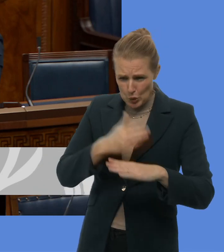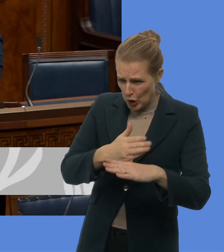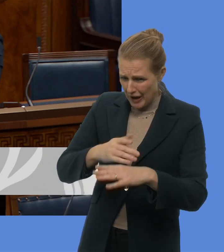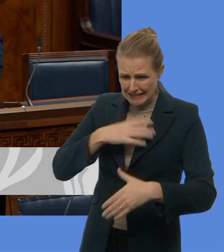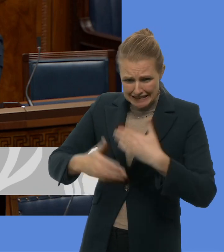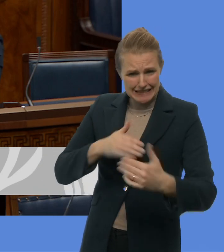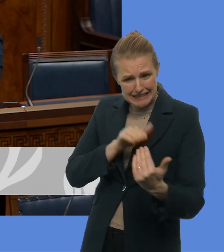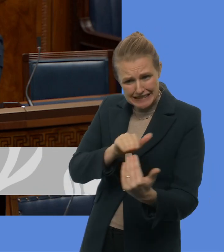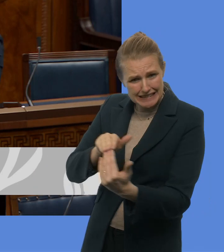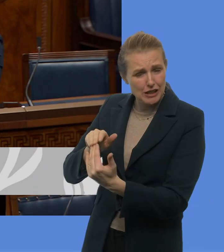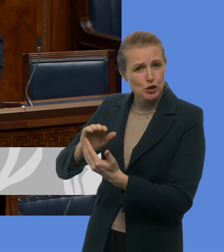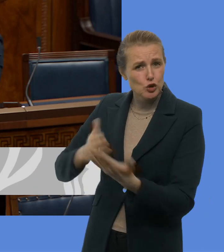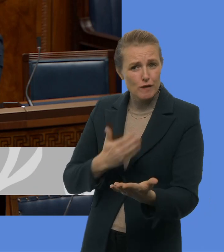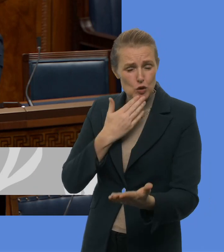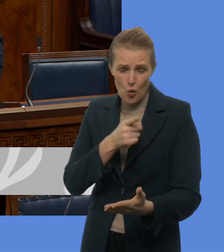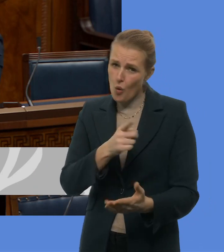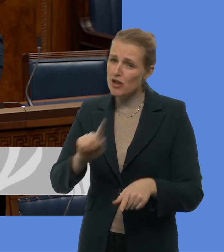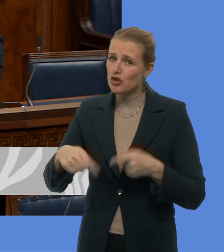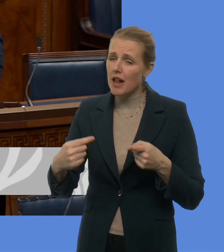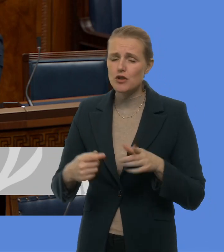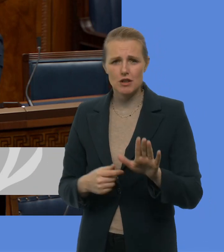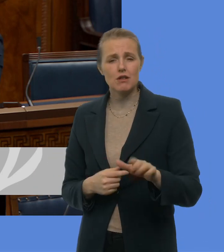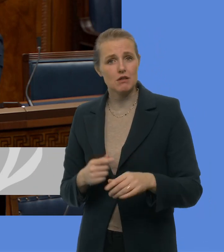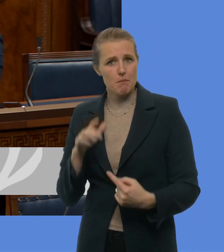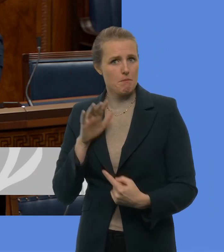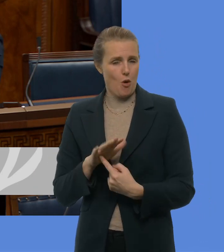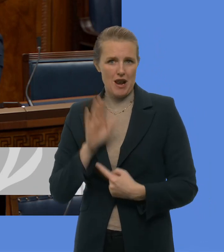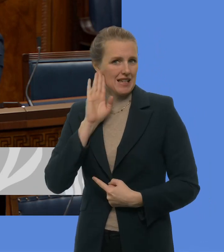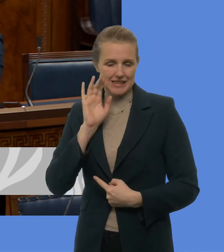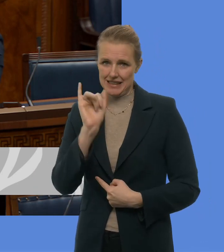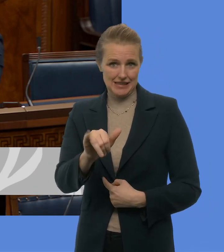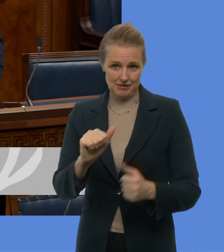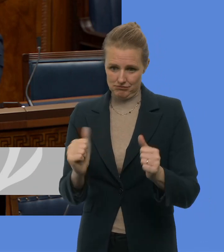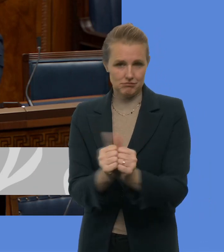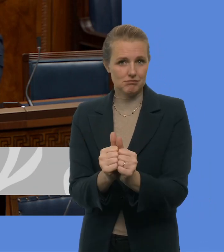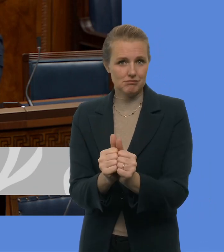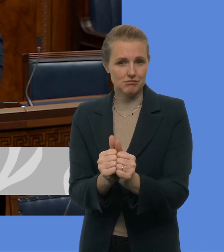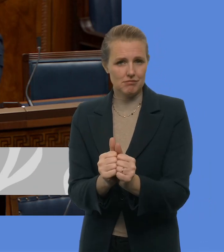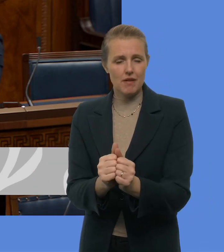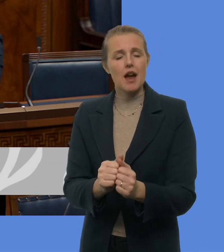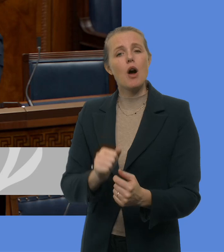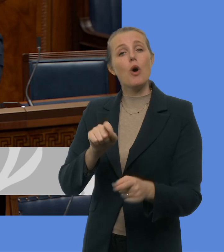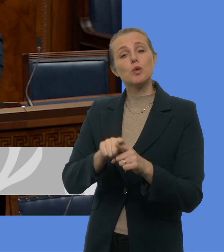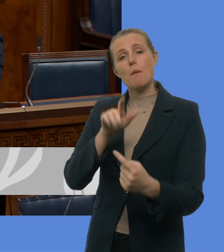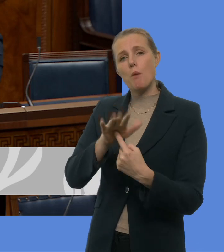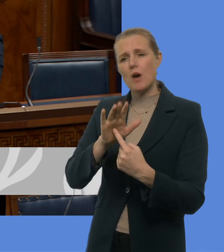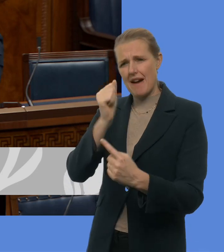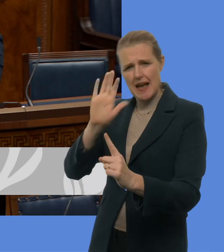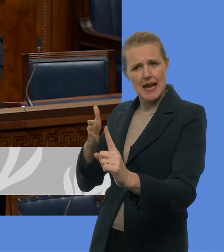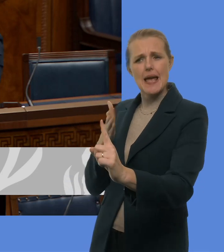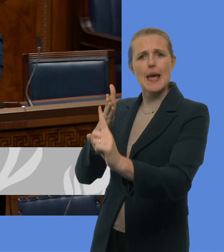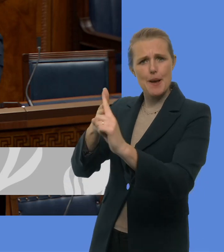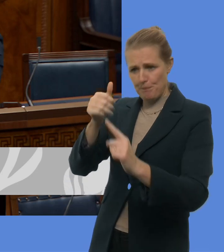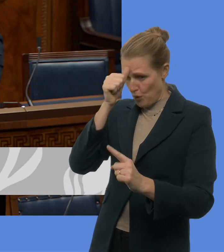users. So yeah, it is really, really important to listen. And it's important to set a direction of travel, and I think the member will